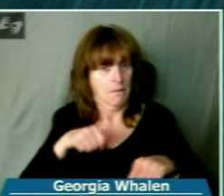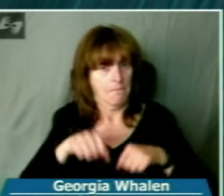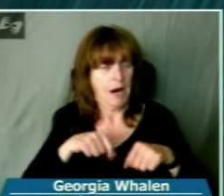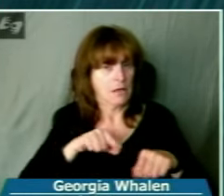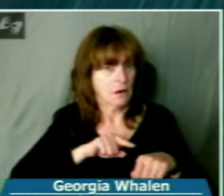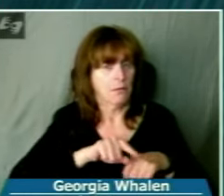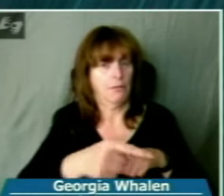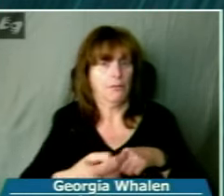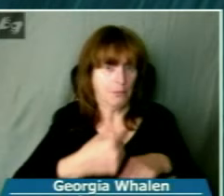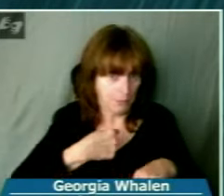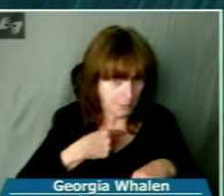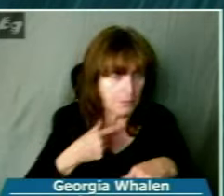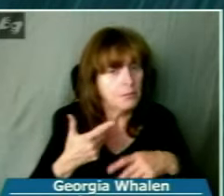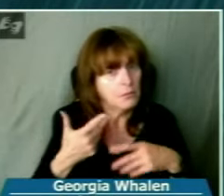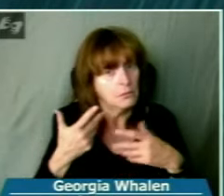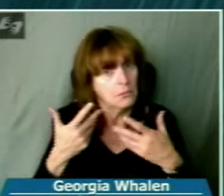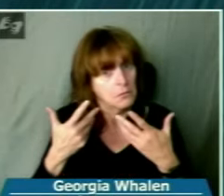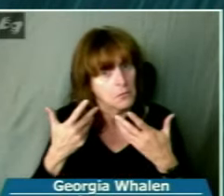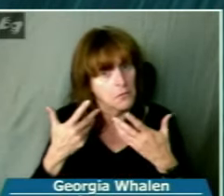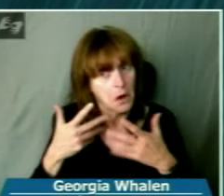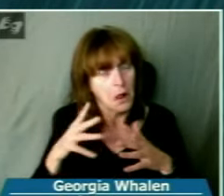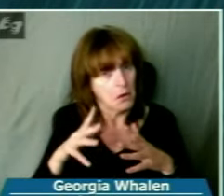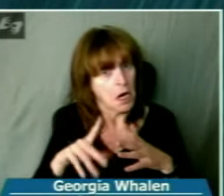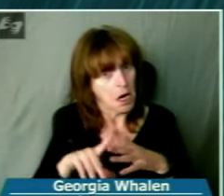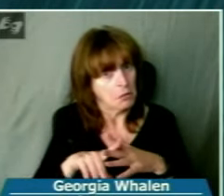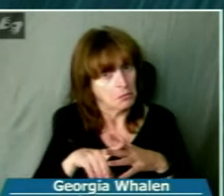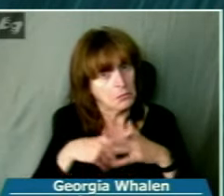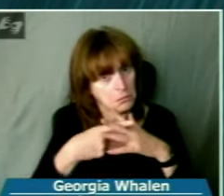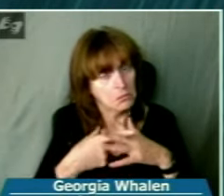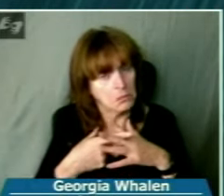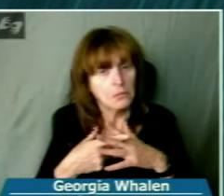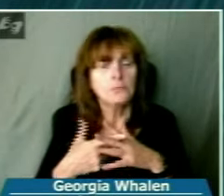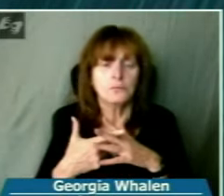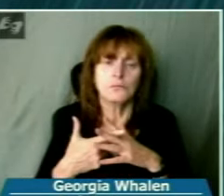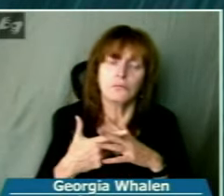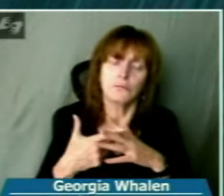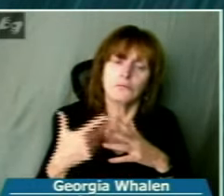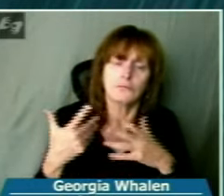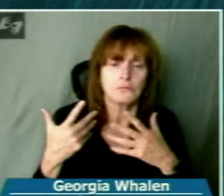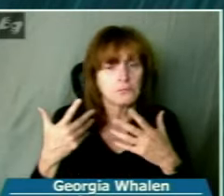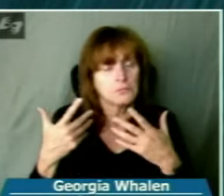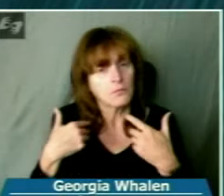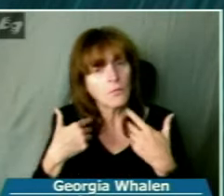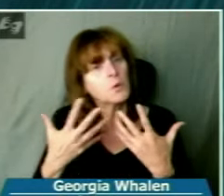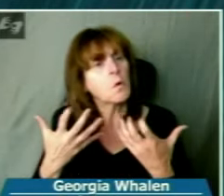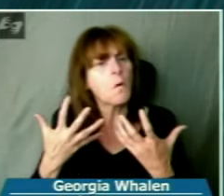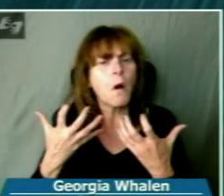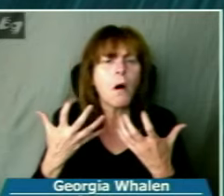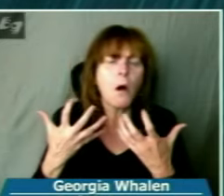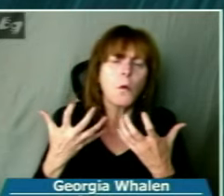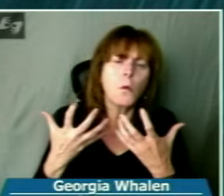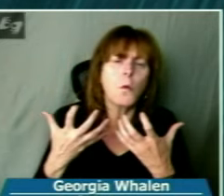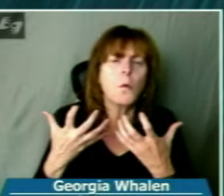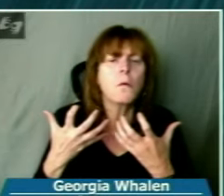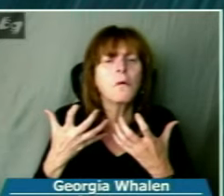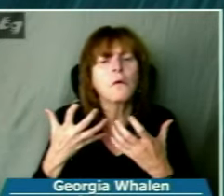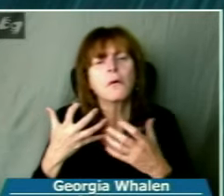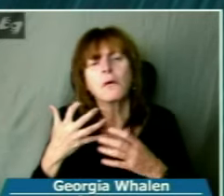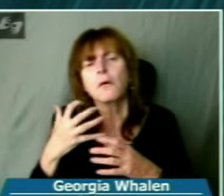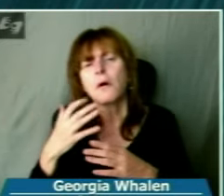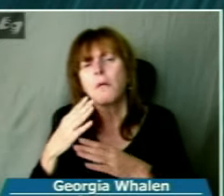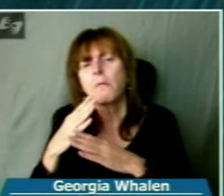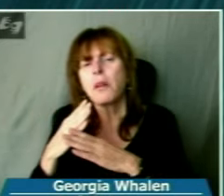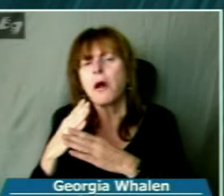it's a process of wanting to develop complete streets throughout our city. Maybe not fast enough for some, but we really didn't think it